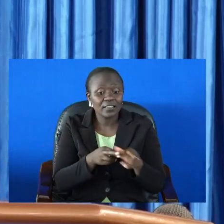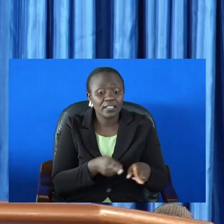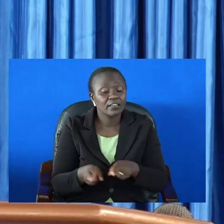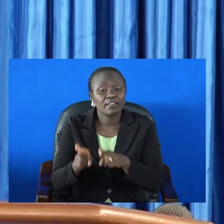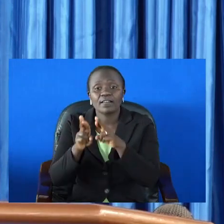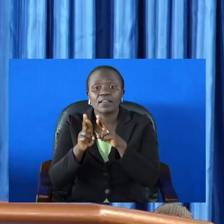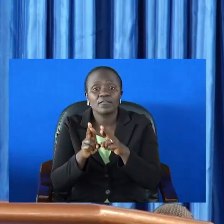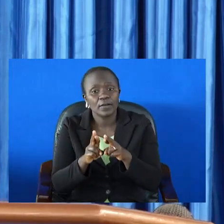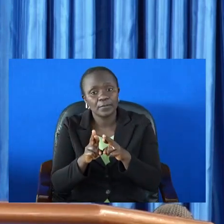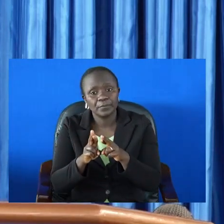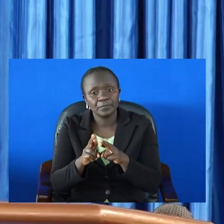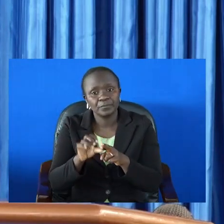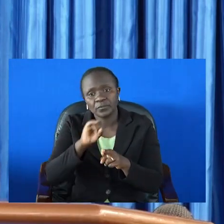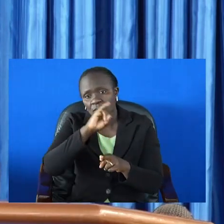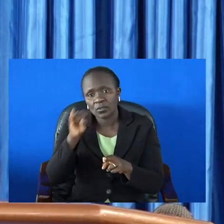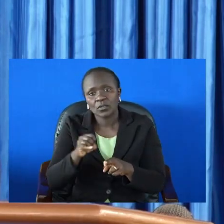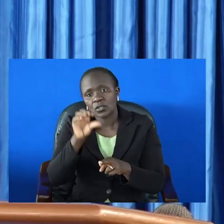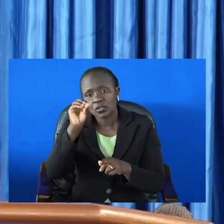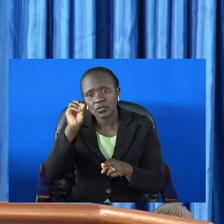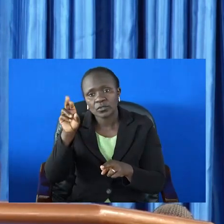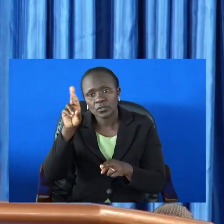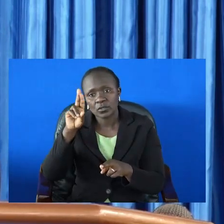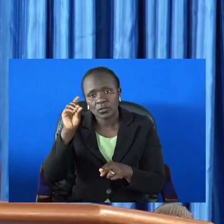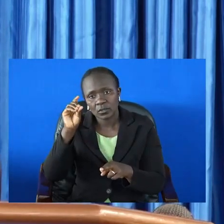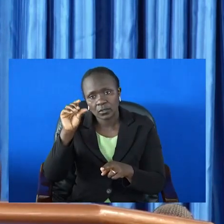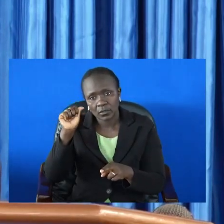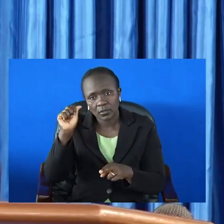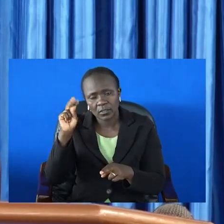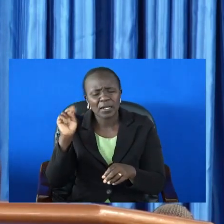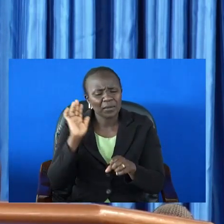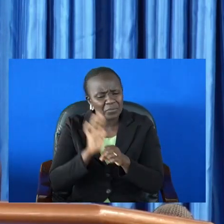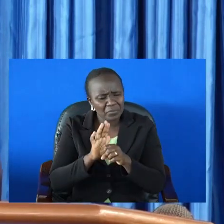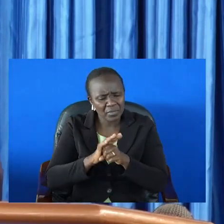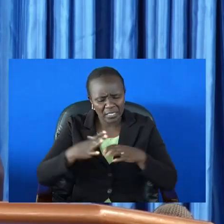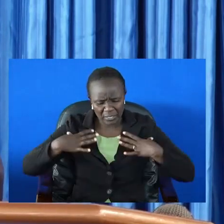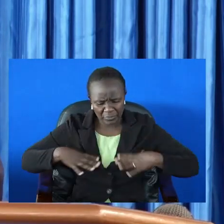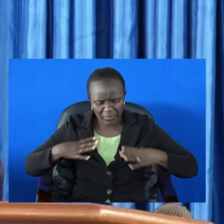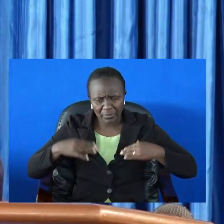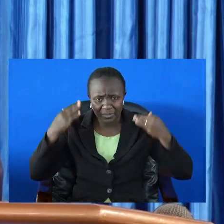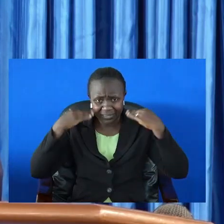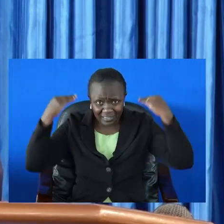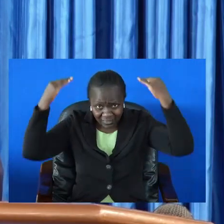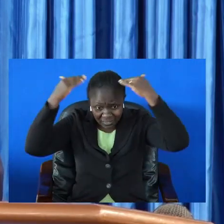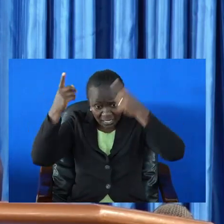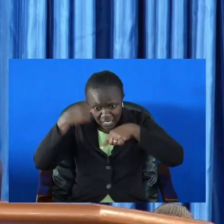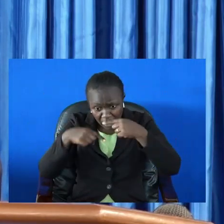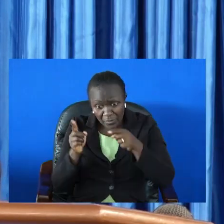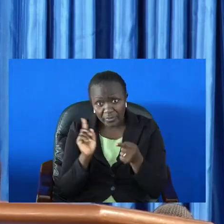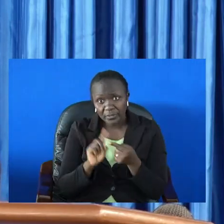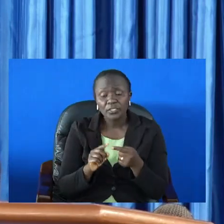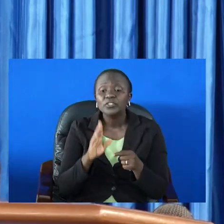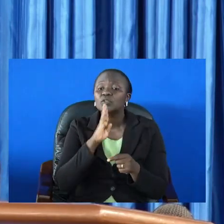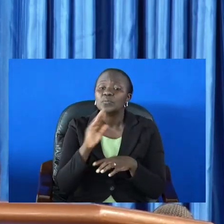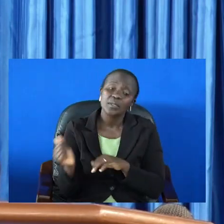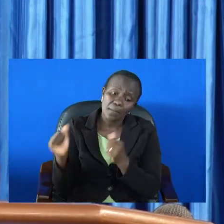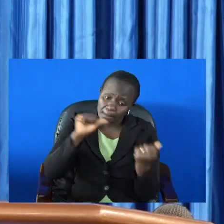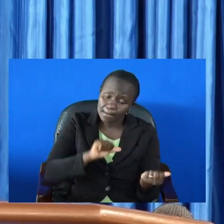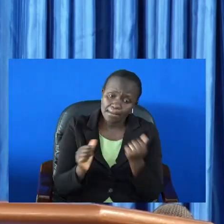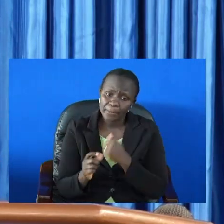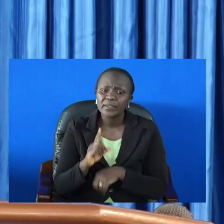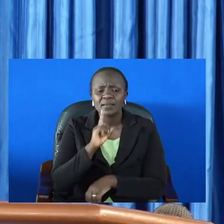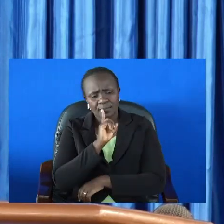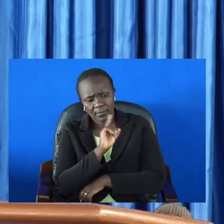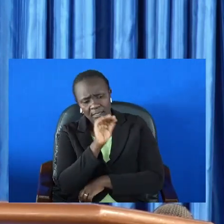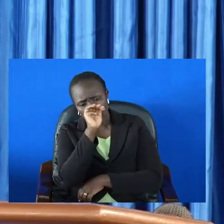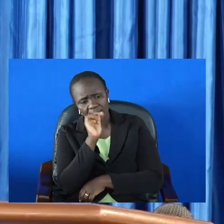Jordan. But when he saw many of them, the Sadducees coming to him to be baptized, he